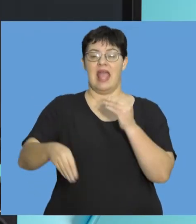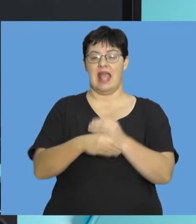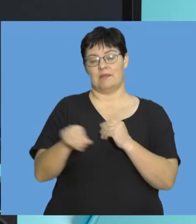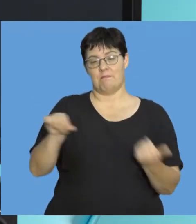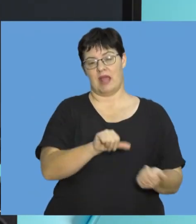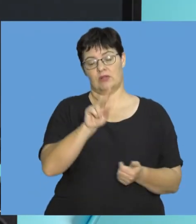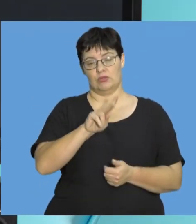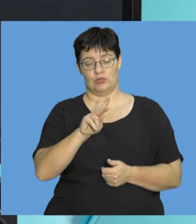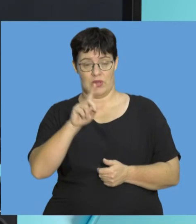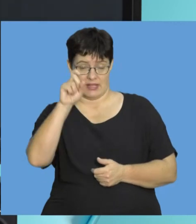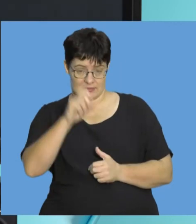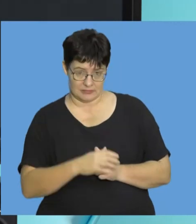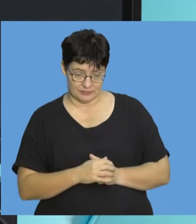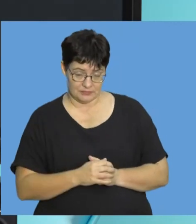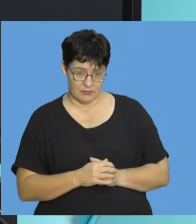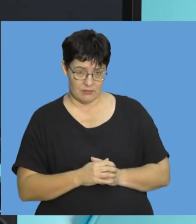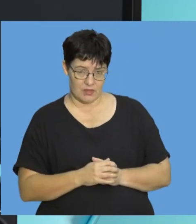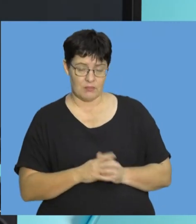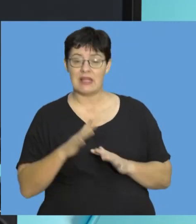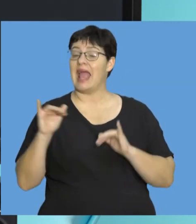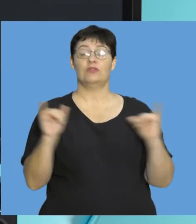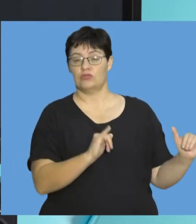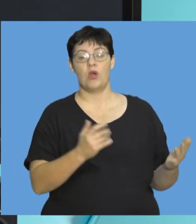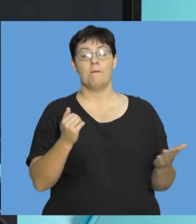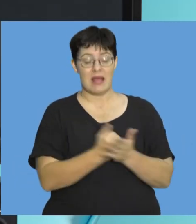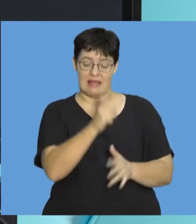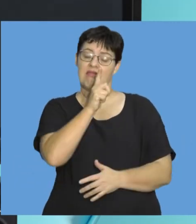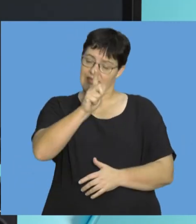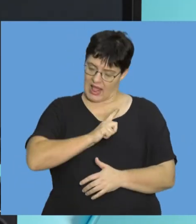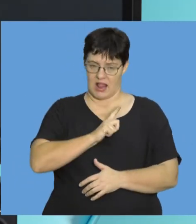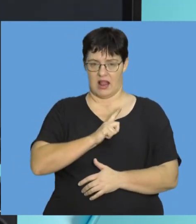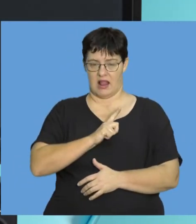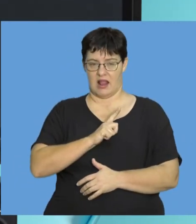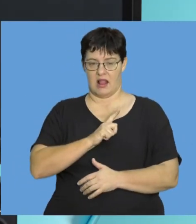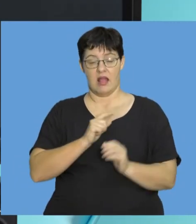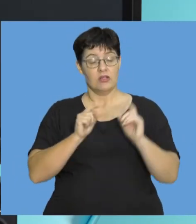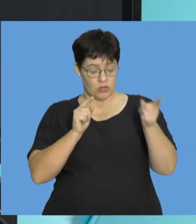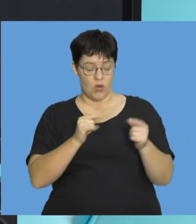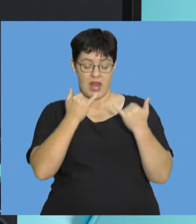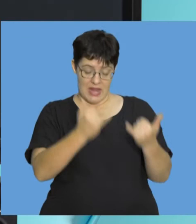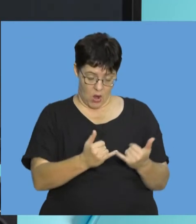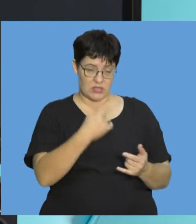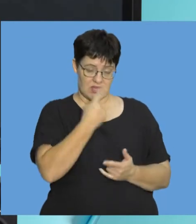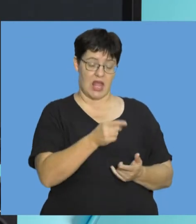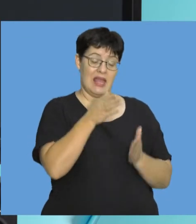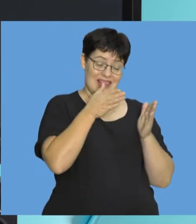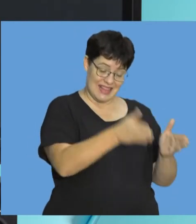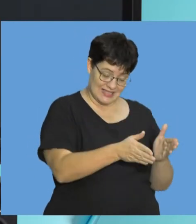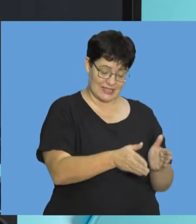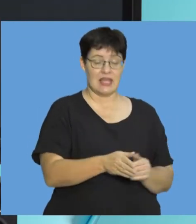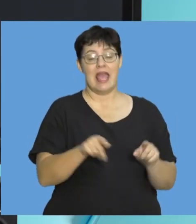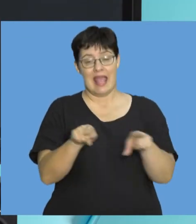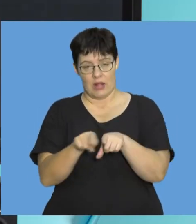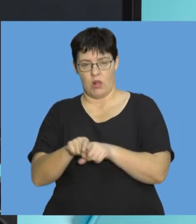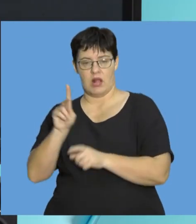introduced something new. But when you introduce something new, you don't just introduce it. You tell me that let to